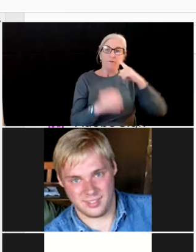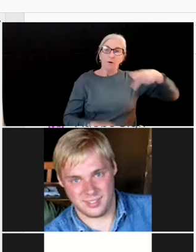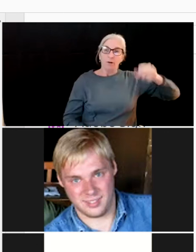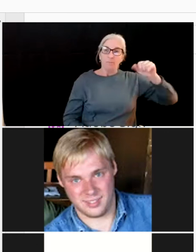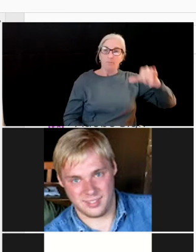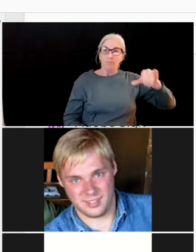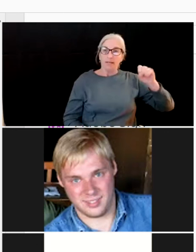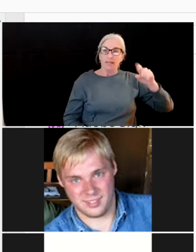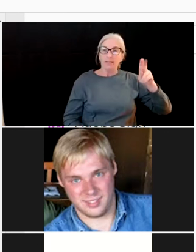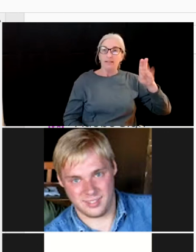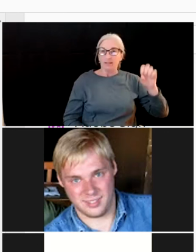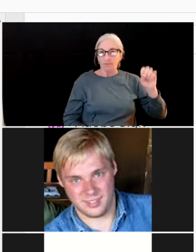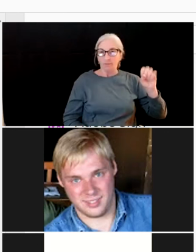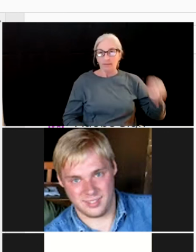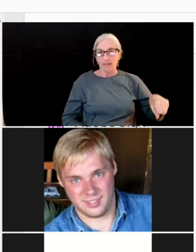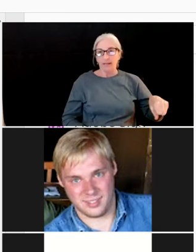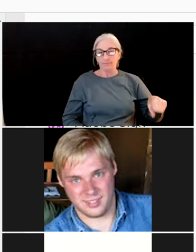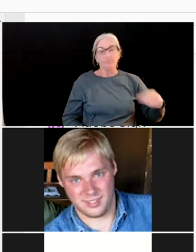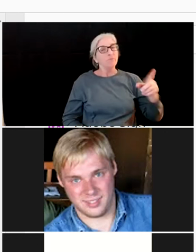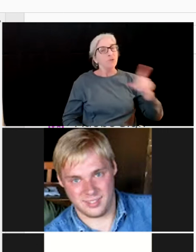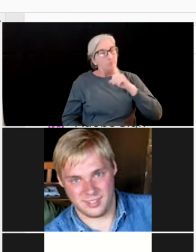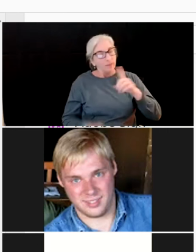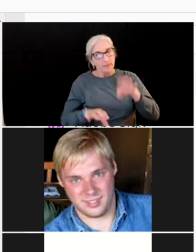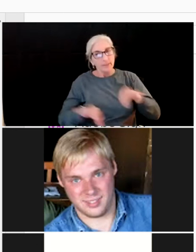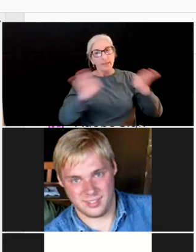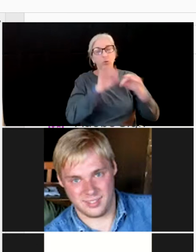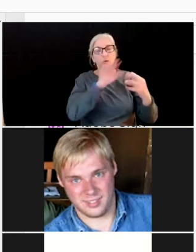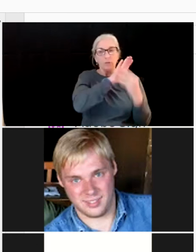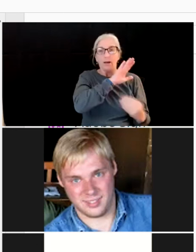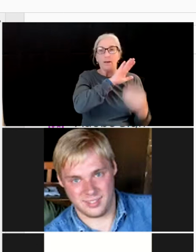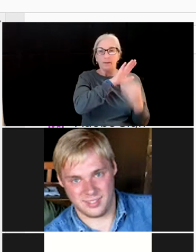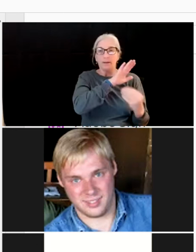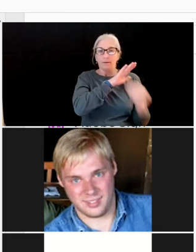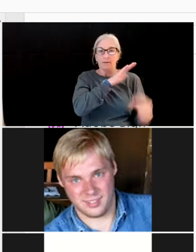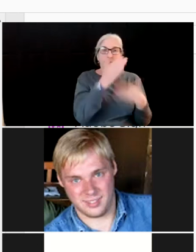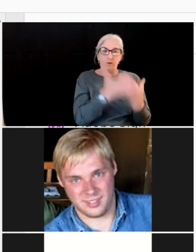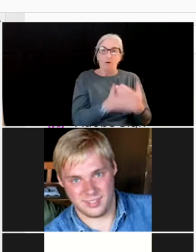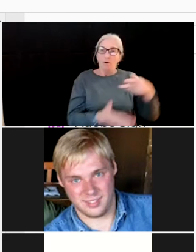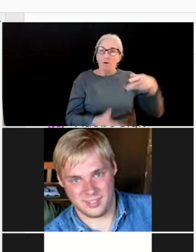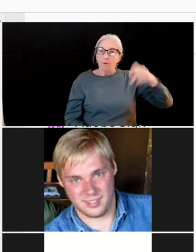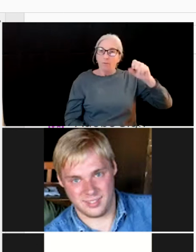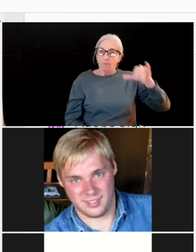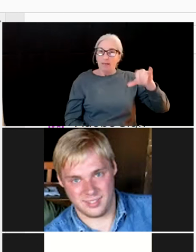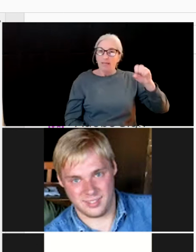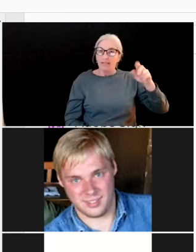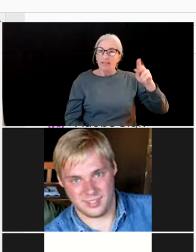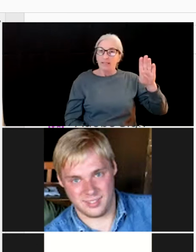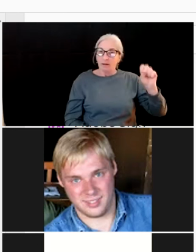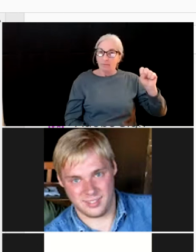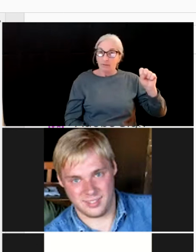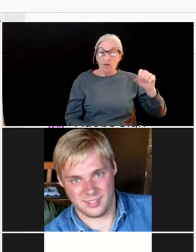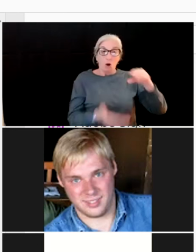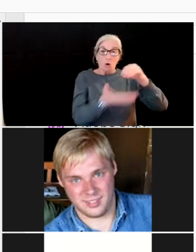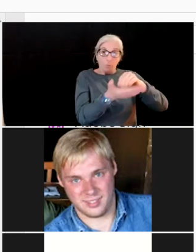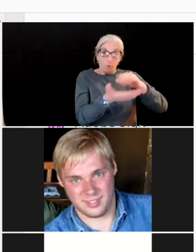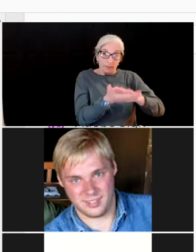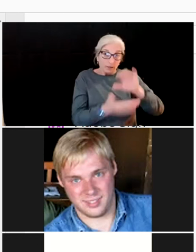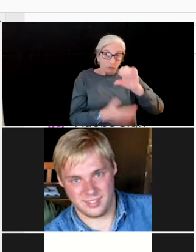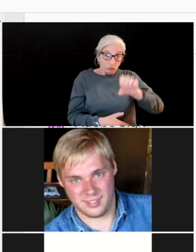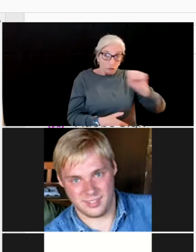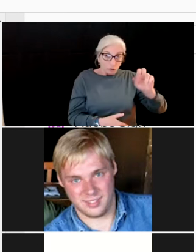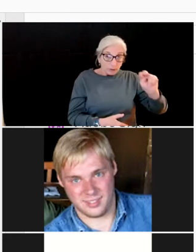SSDI folks, is to make a copy of all their pay stubs, write their Social Security number on any correspondence that